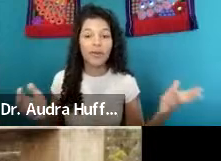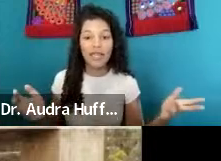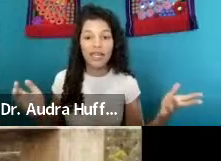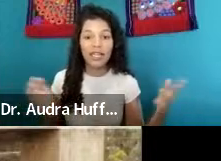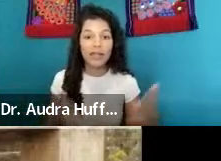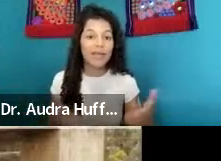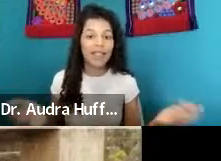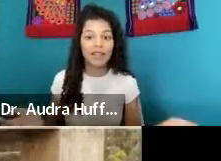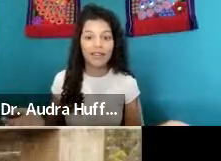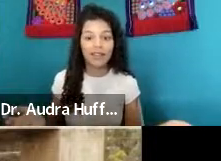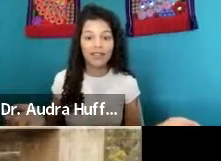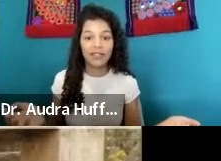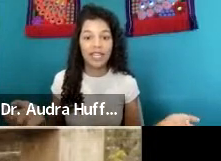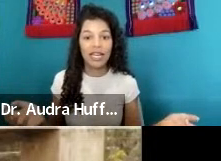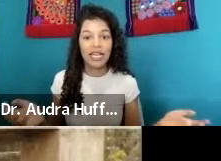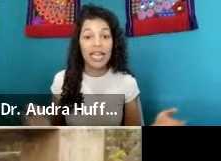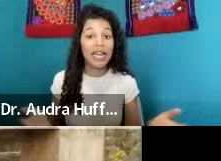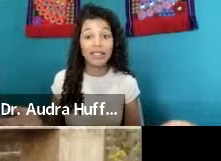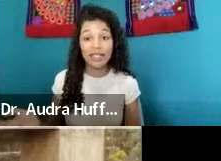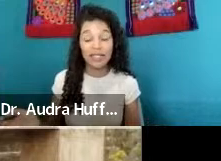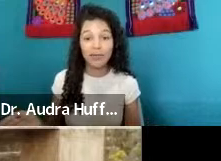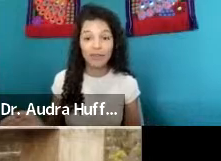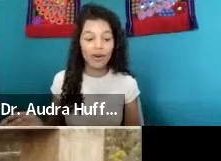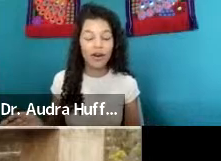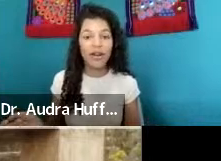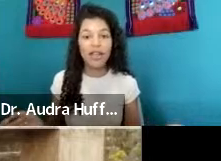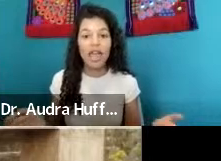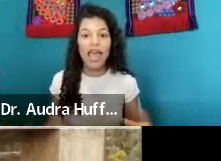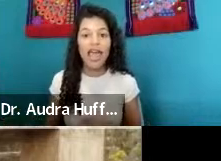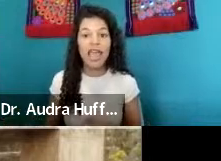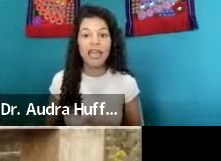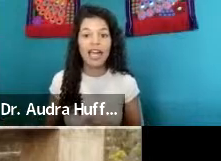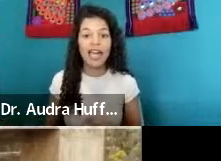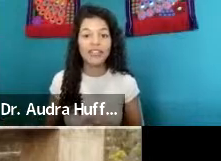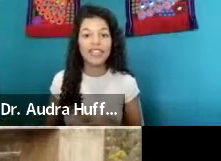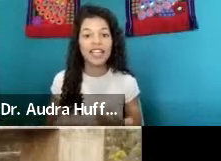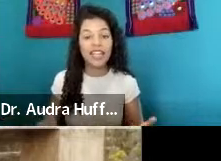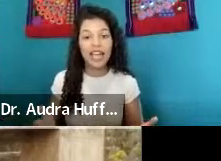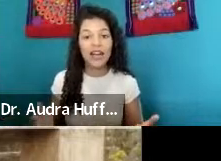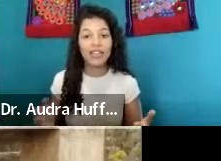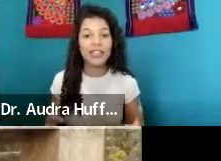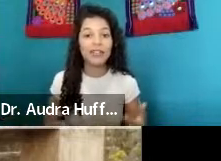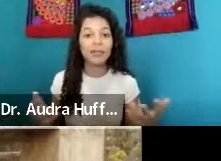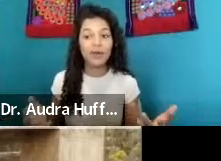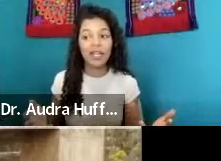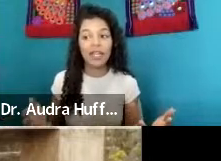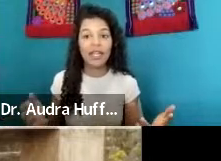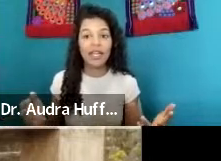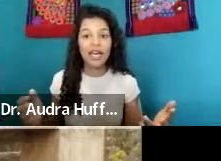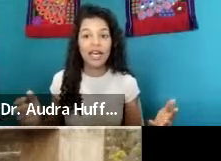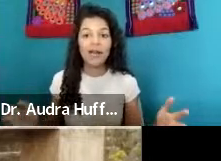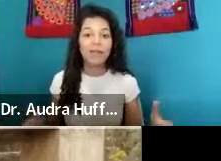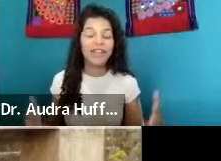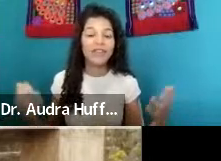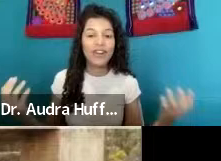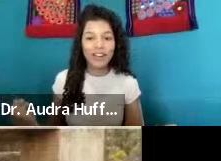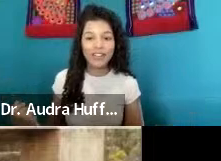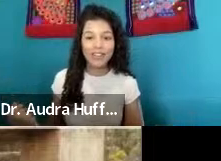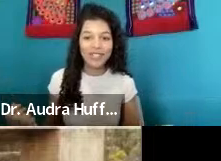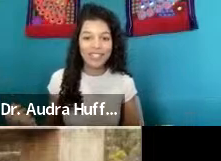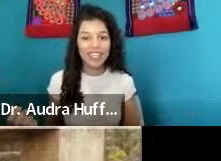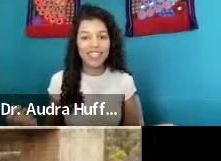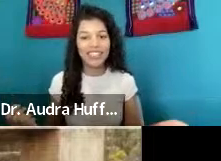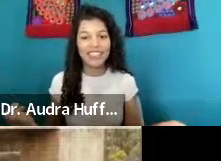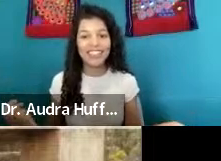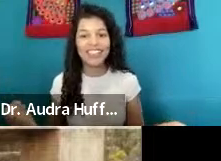was a woman and a man there that I hadn't seen before. And I just sat down, I said, good morning. I brought my own